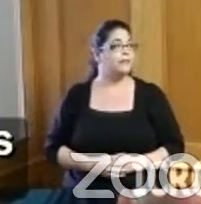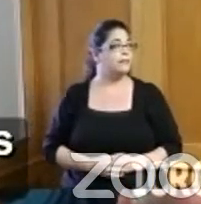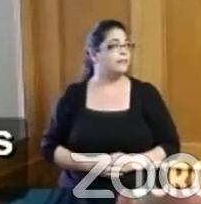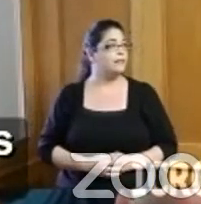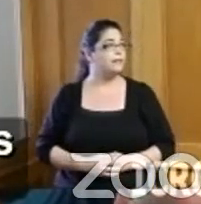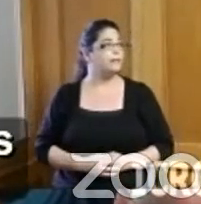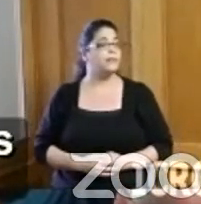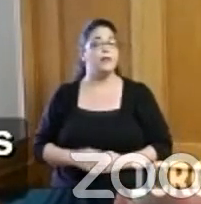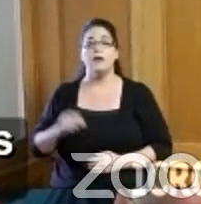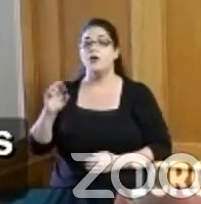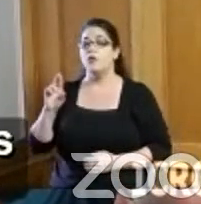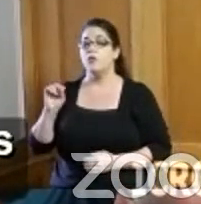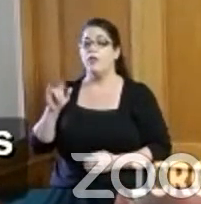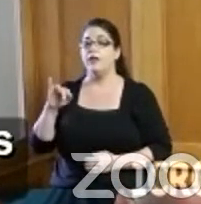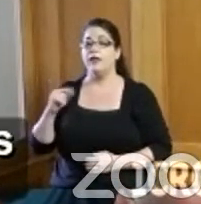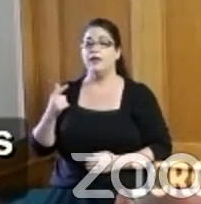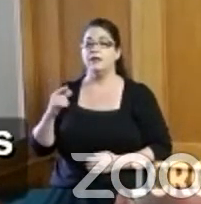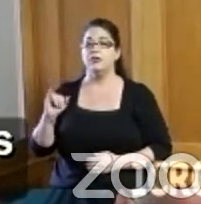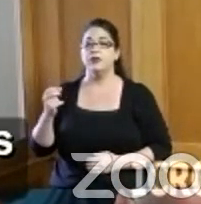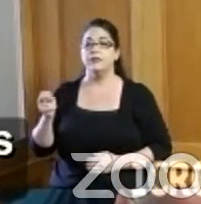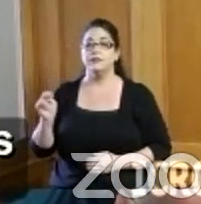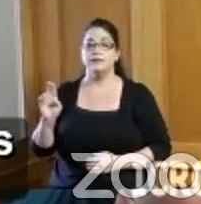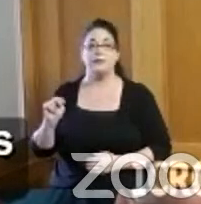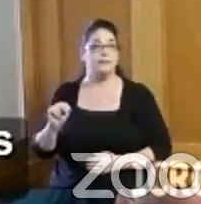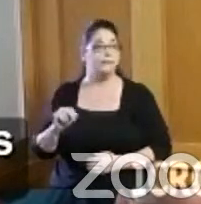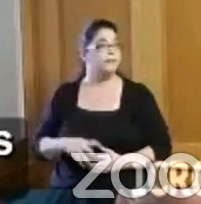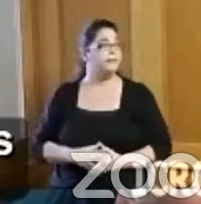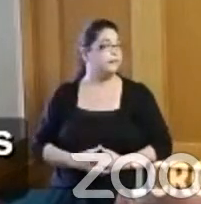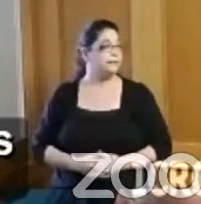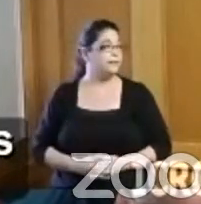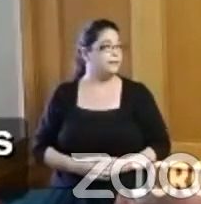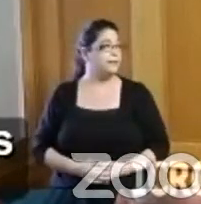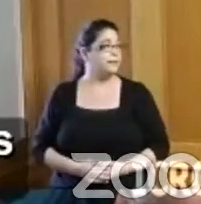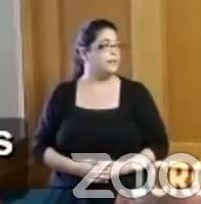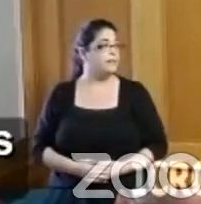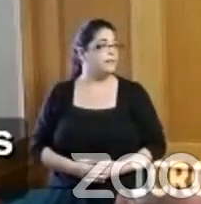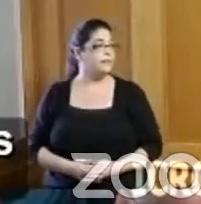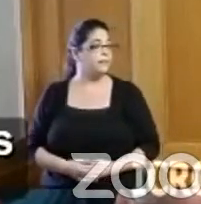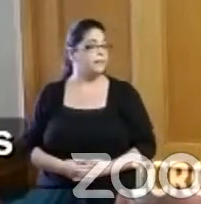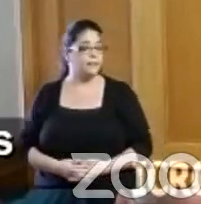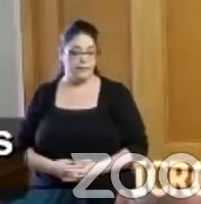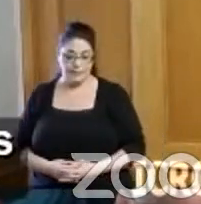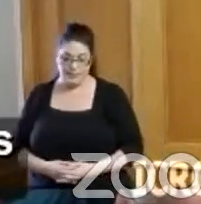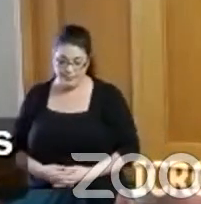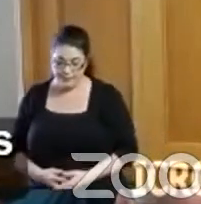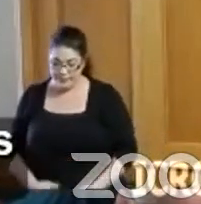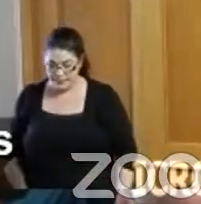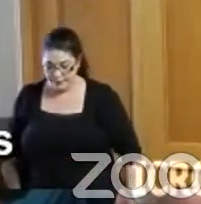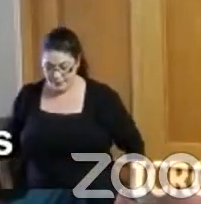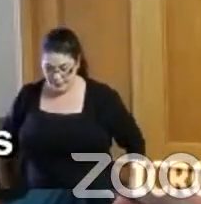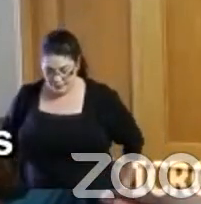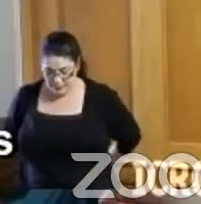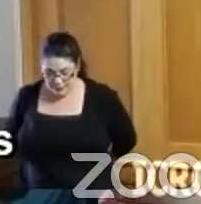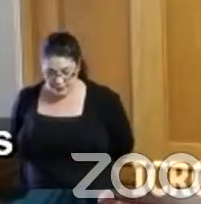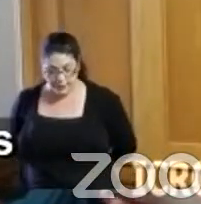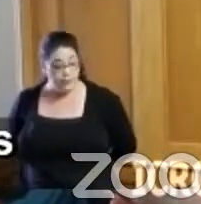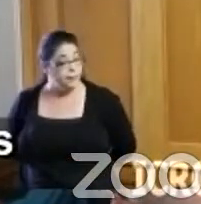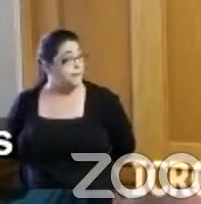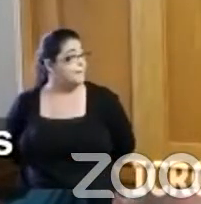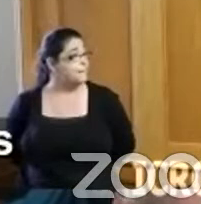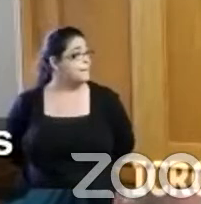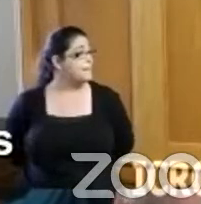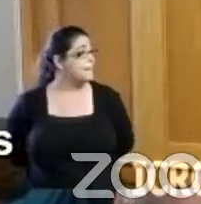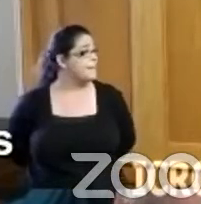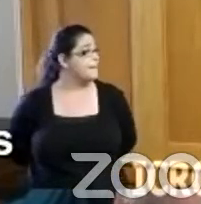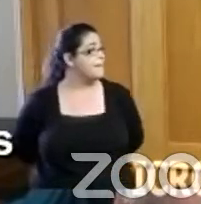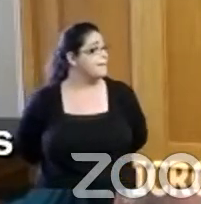Roland Johnson, yeah. Mm-hmm. And then there's another for the Dale presented I just earlier. Gave you a copy of exactly what I have here.